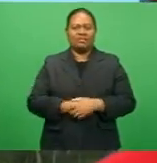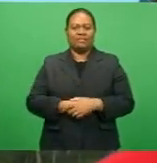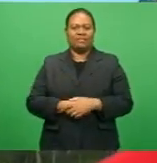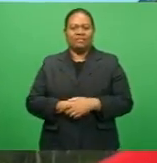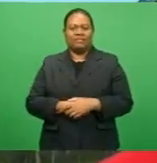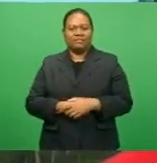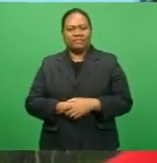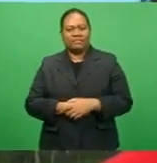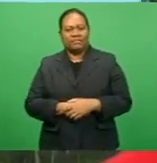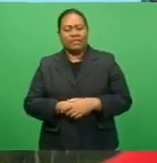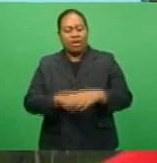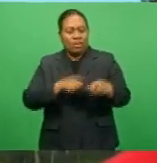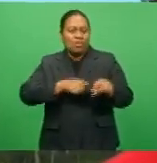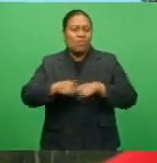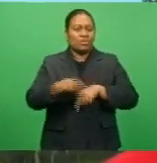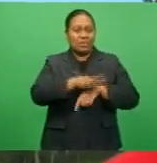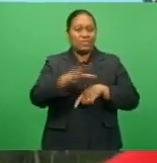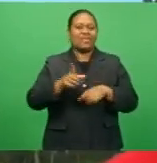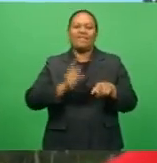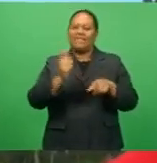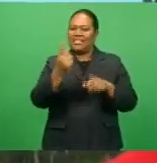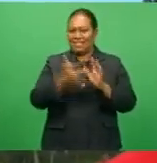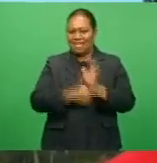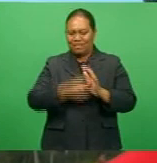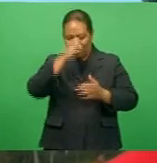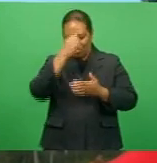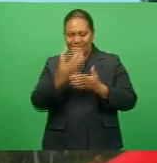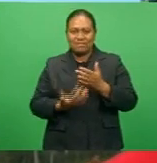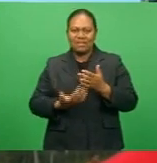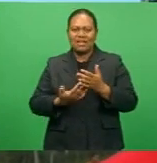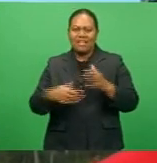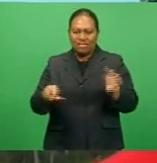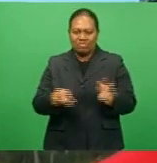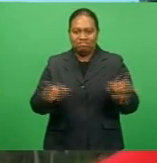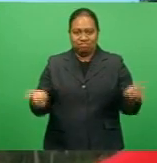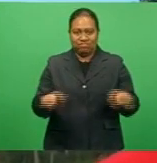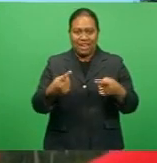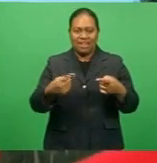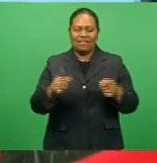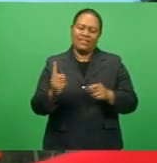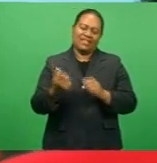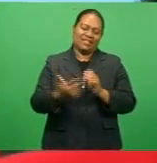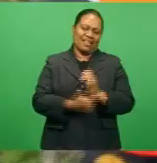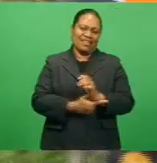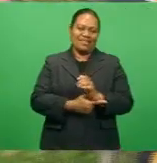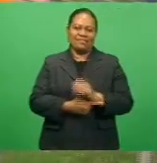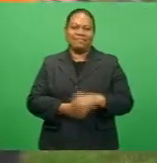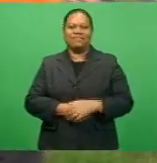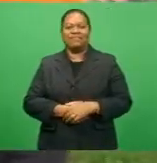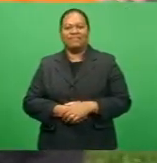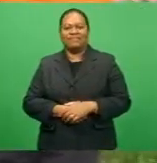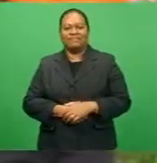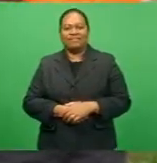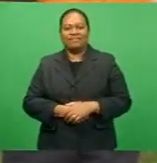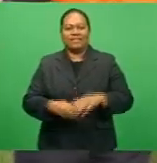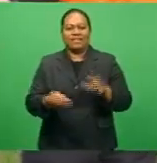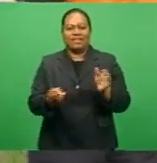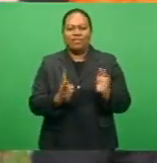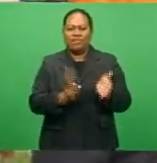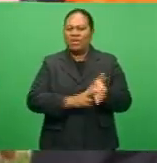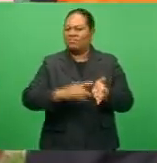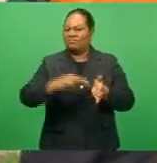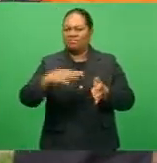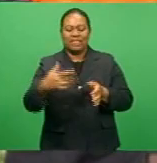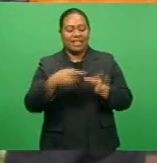told them, most of them, this is the first time for them to come to play in the finals, so they have to create their own legacy. Vuate Karaolevu,